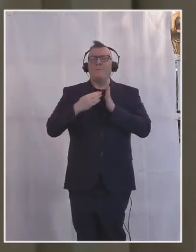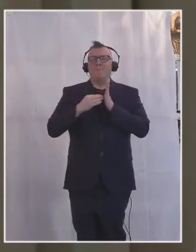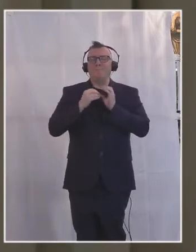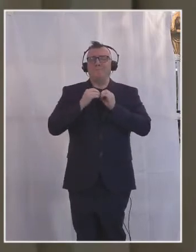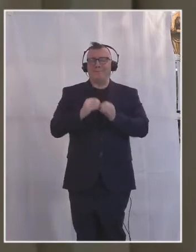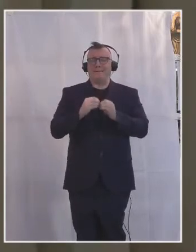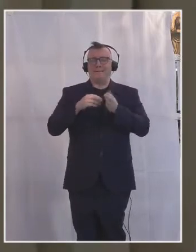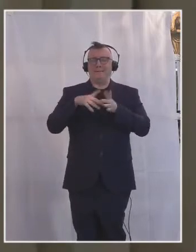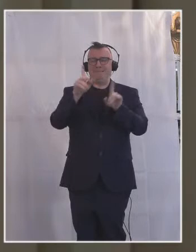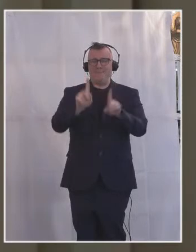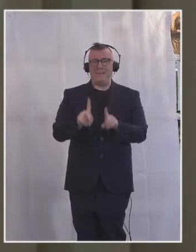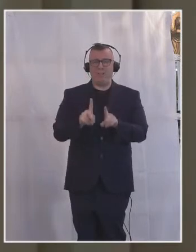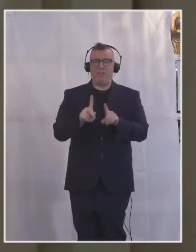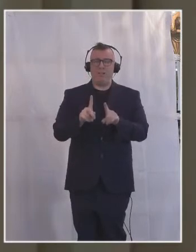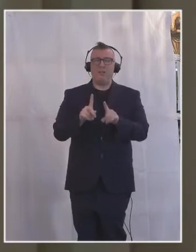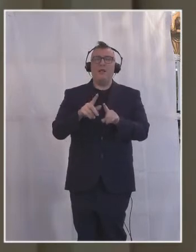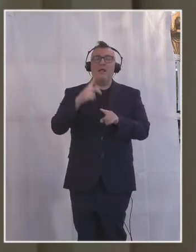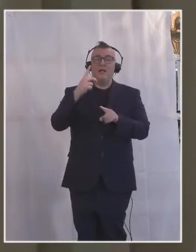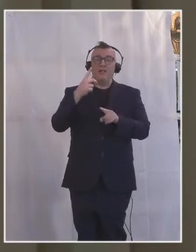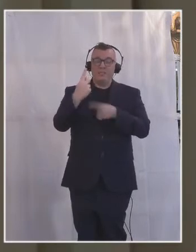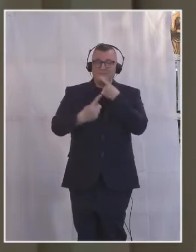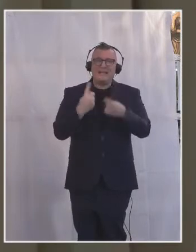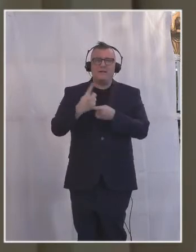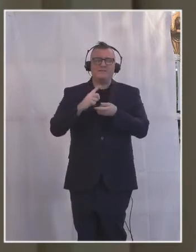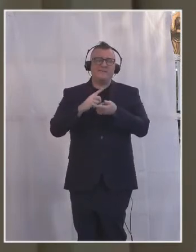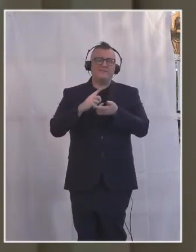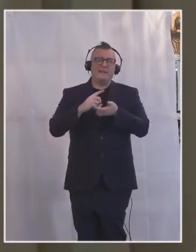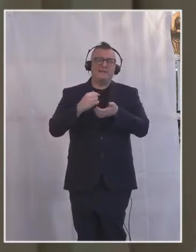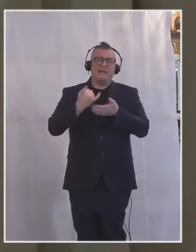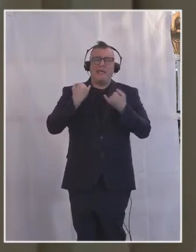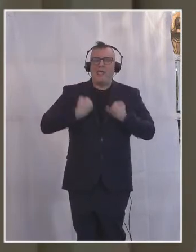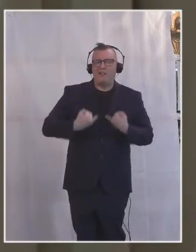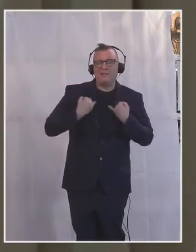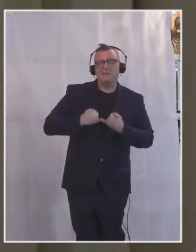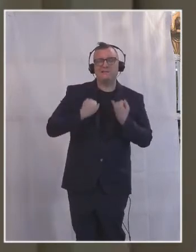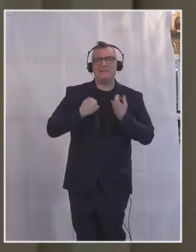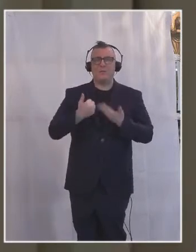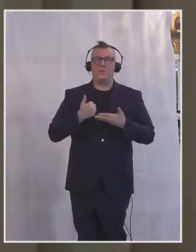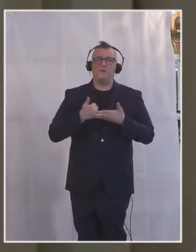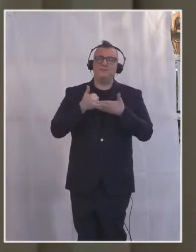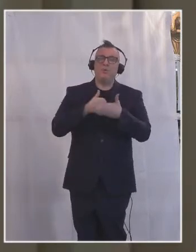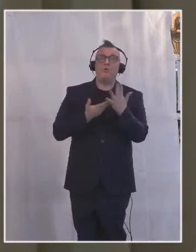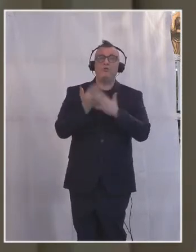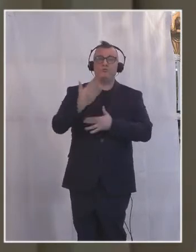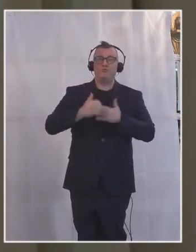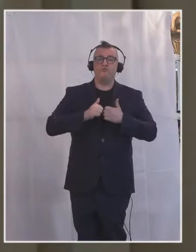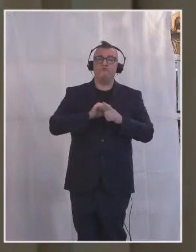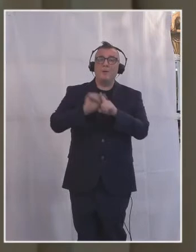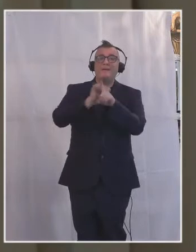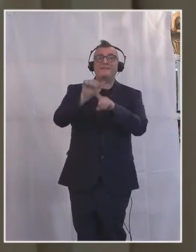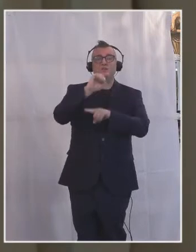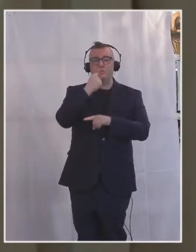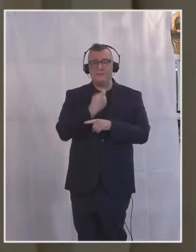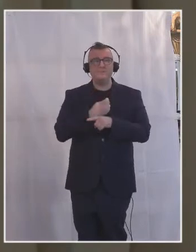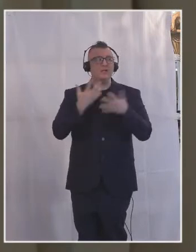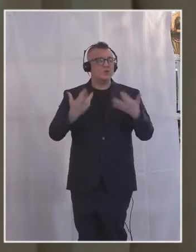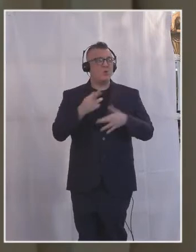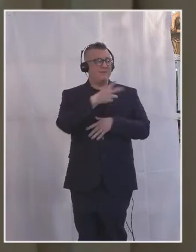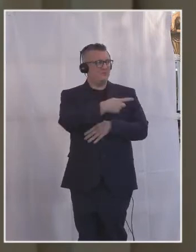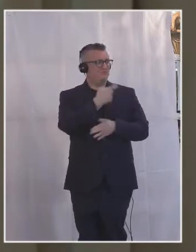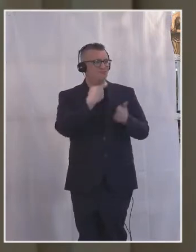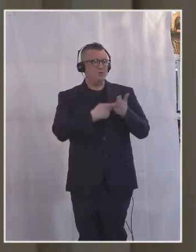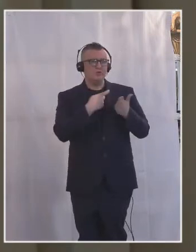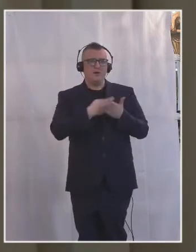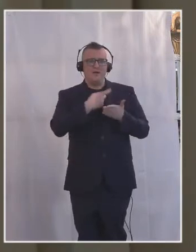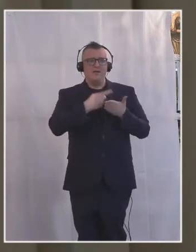have difficulties that would benefit from rehab. So there's a lot of people out there. So hopefully this is the start, and like Rida says, hopefully this is going to